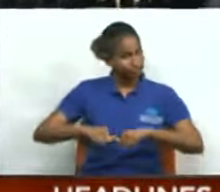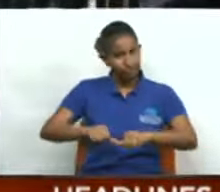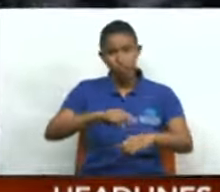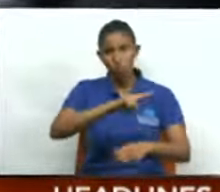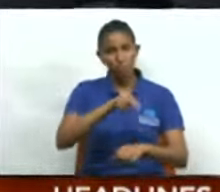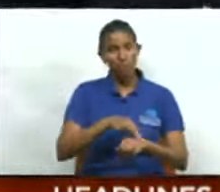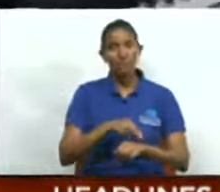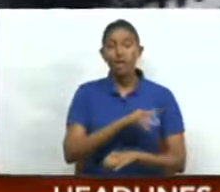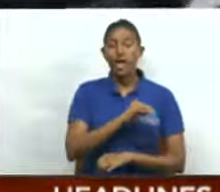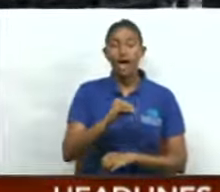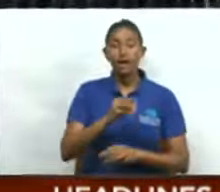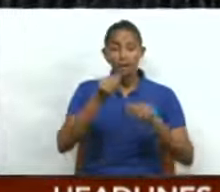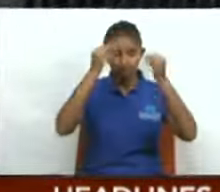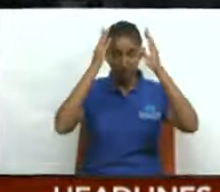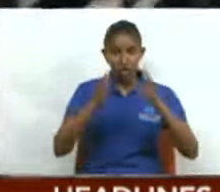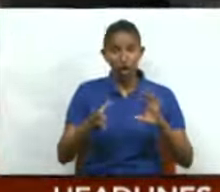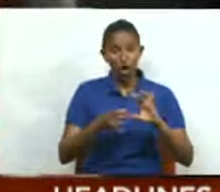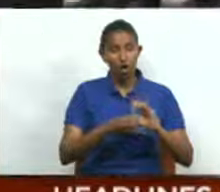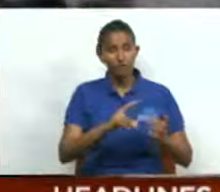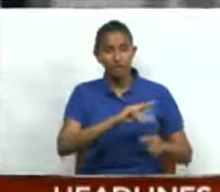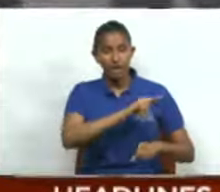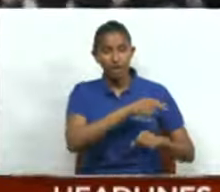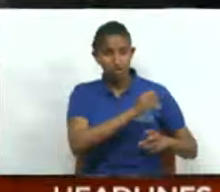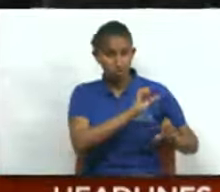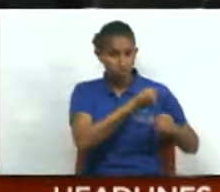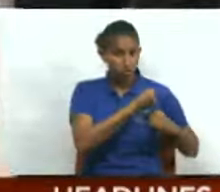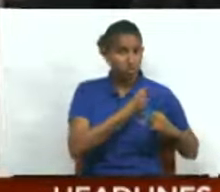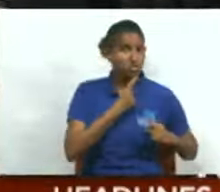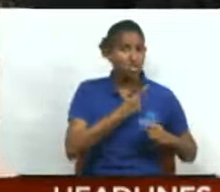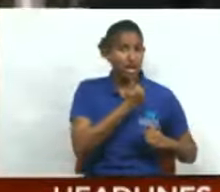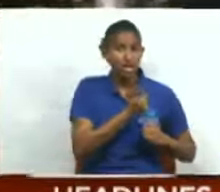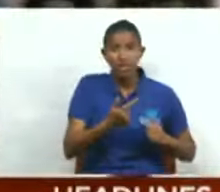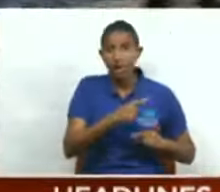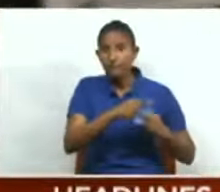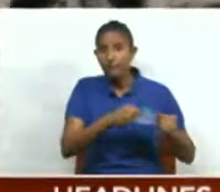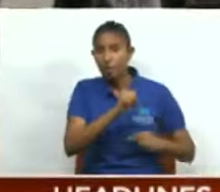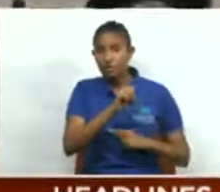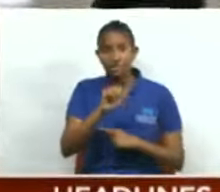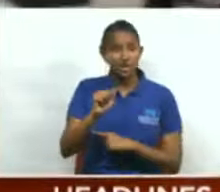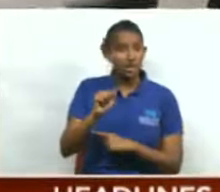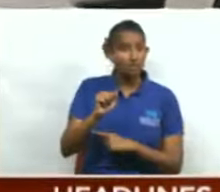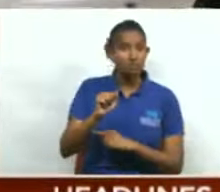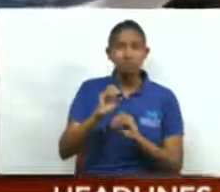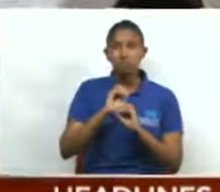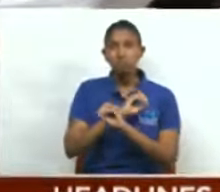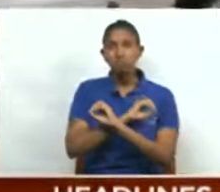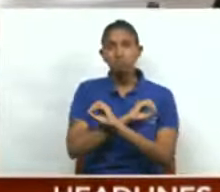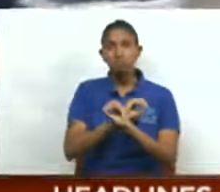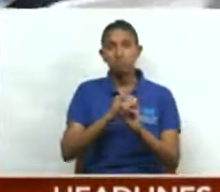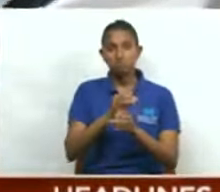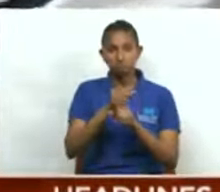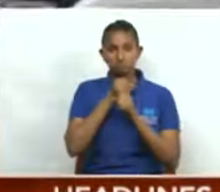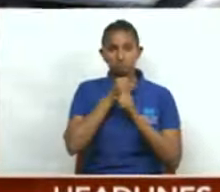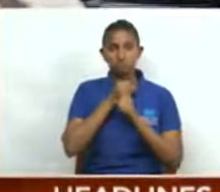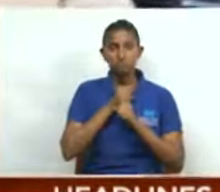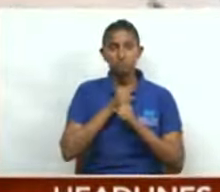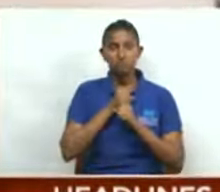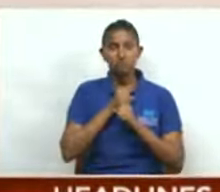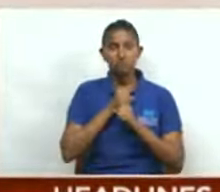also declined any further comment on the SSA. Should there be a GSE into the firing of the former SSA director?